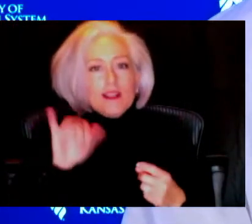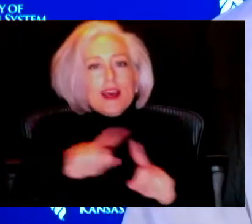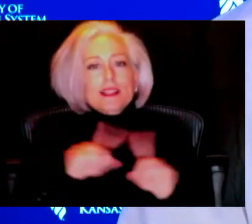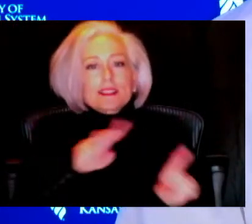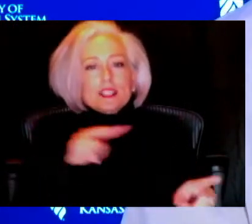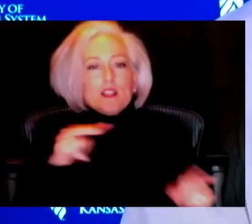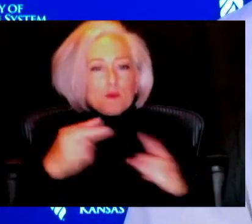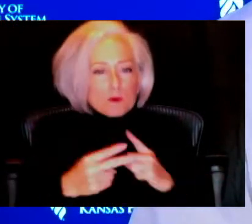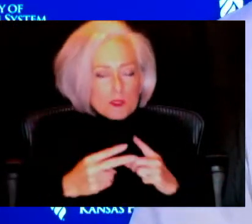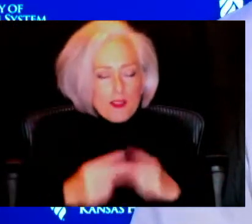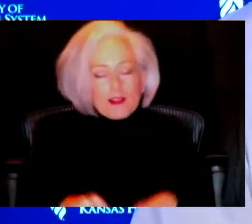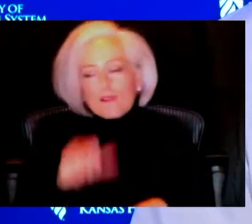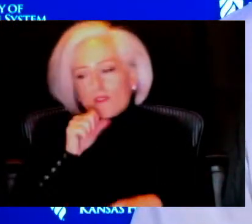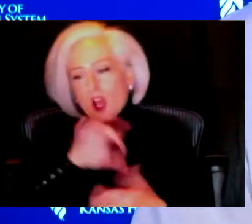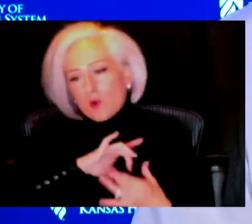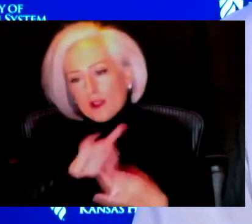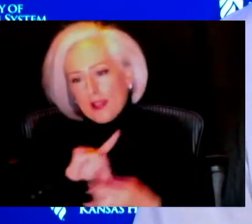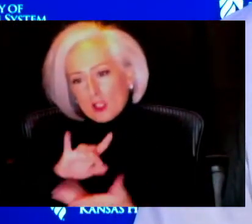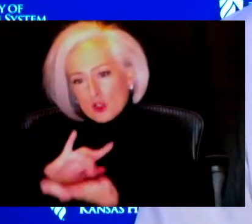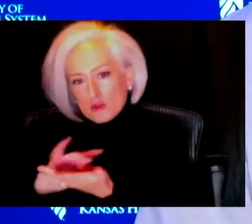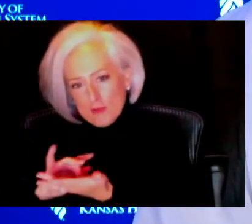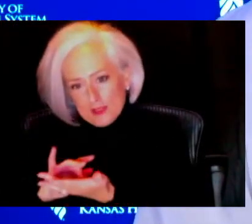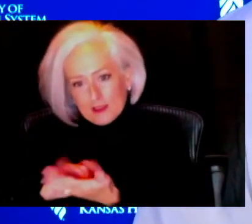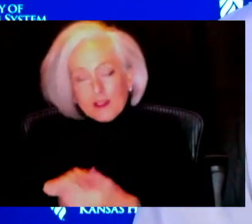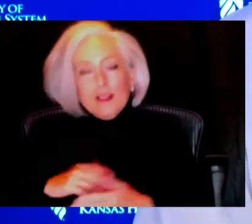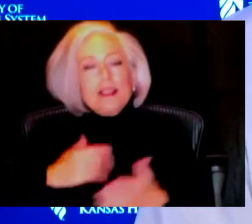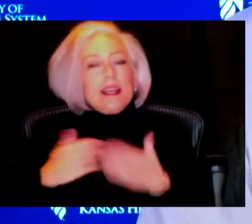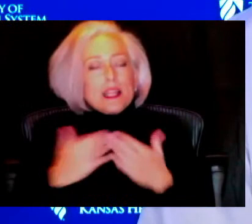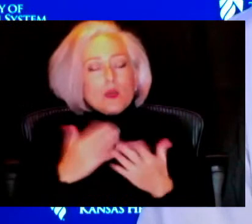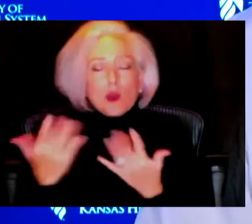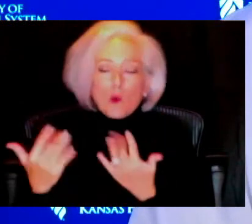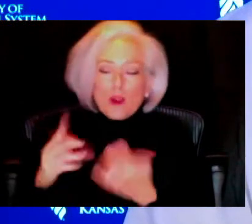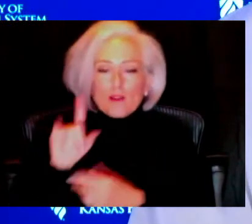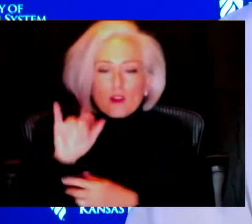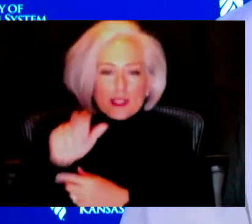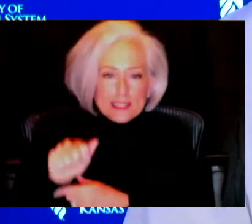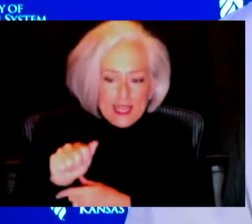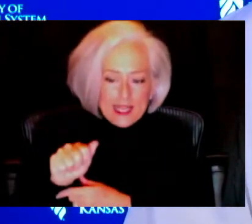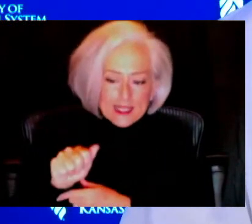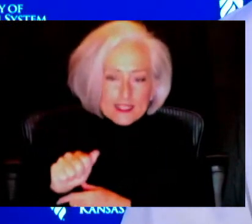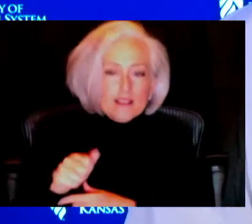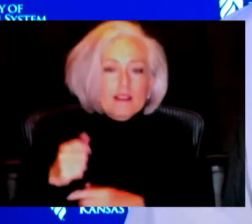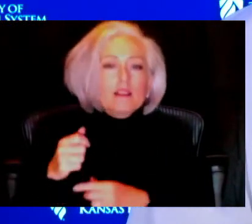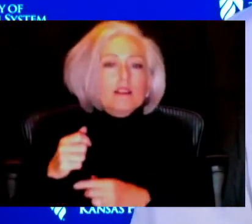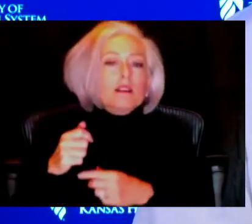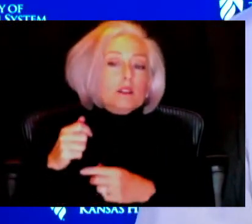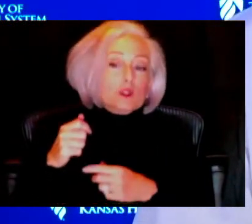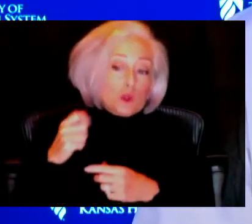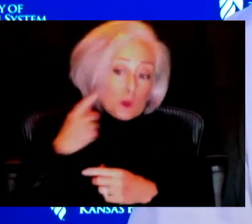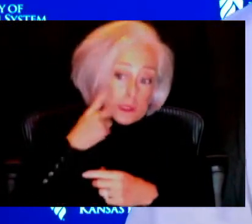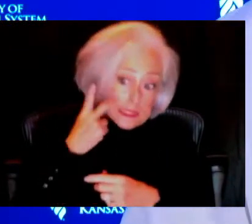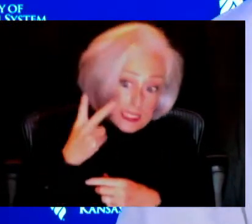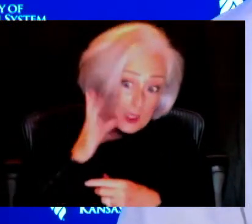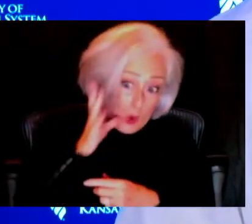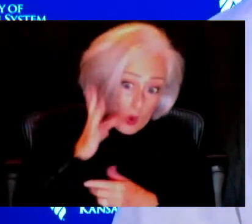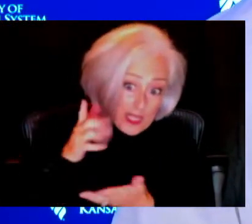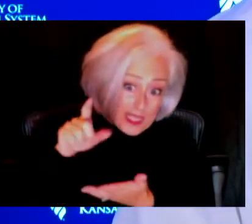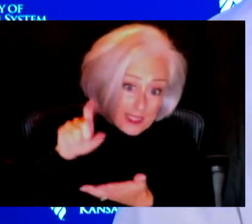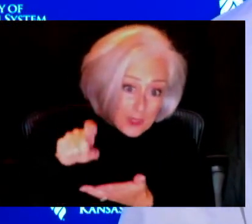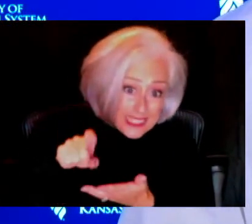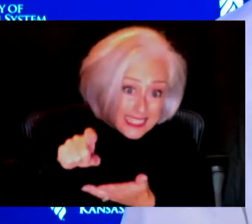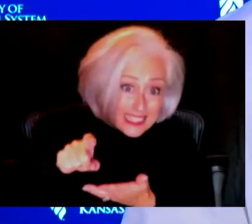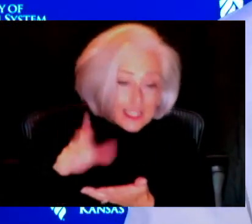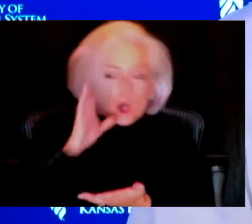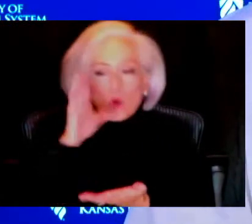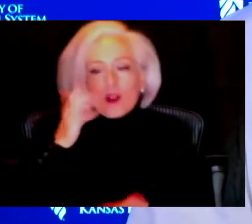aspects. But again, we'll wait for the data on the medicine and really understand, is it needed? Will it help reduce transmission? But again, we